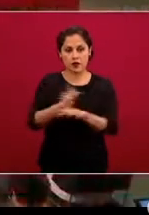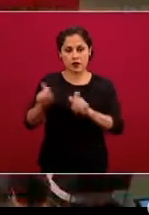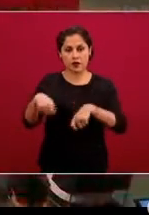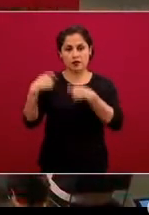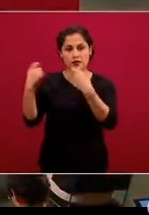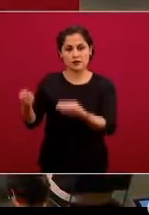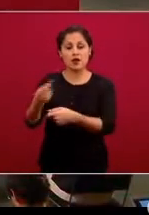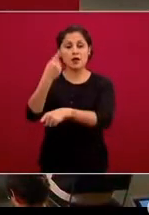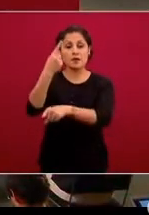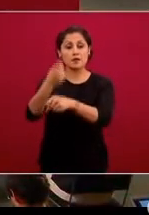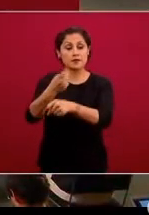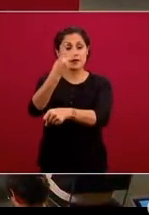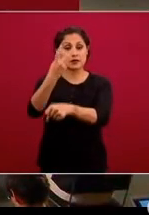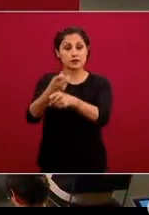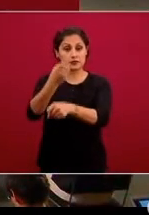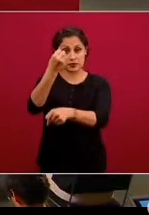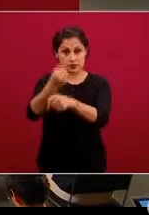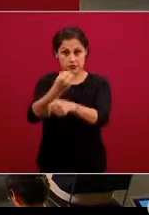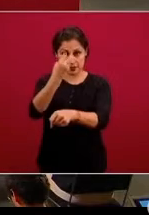Chihuahua.